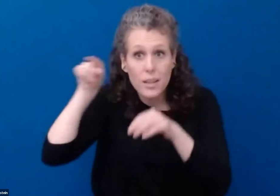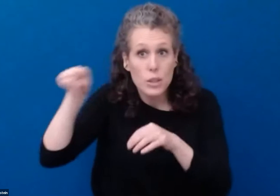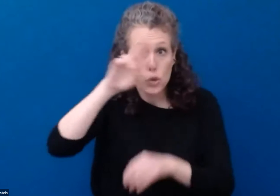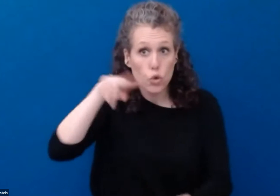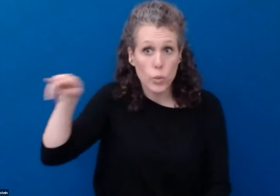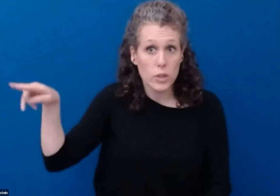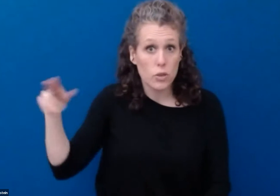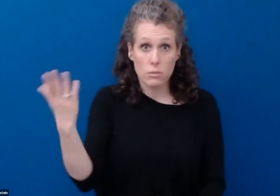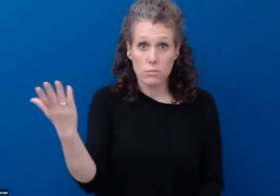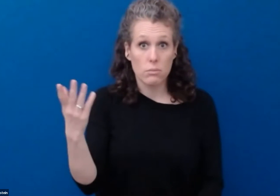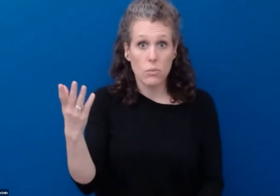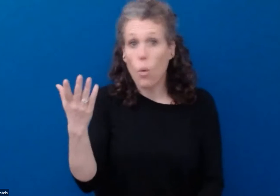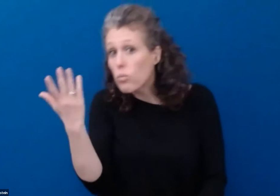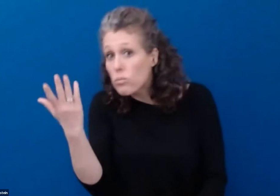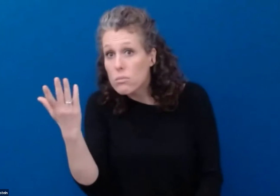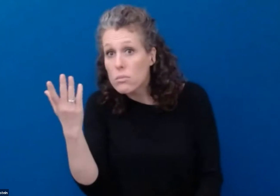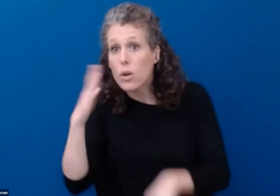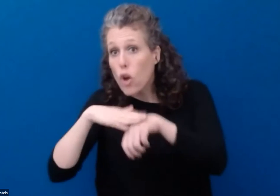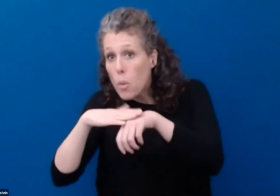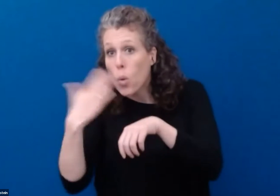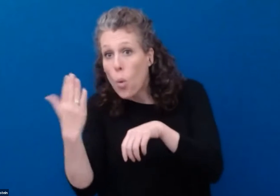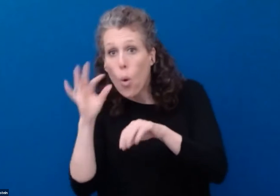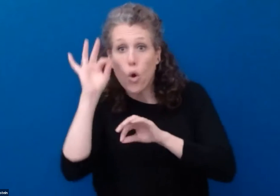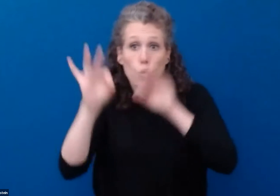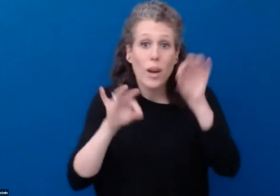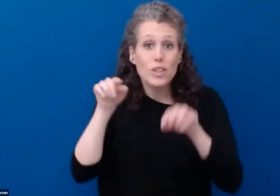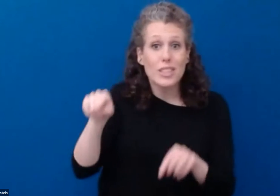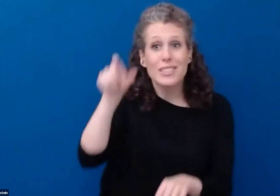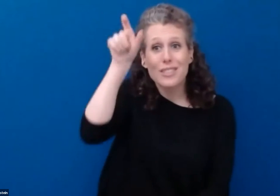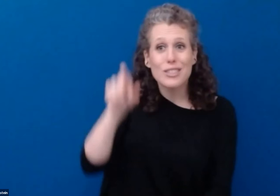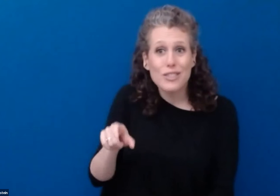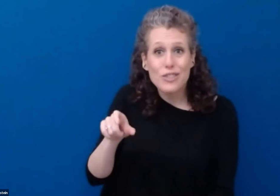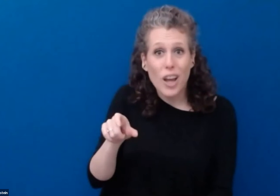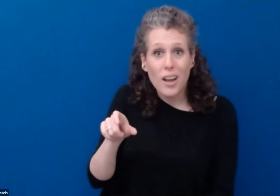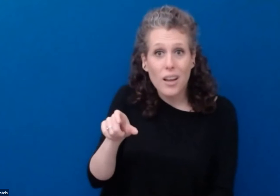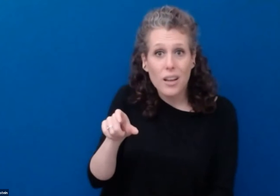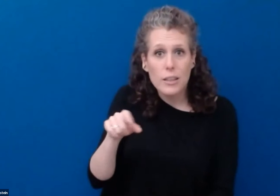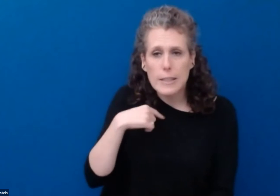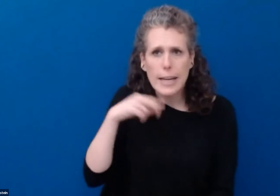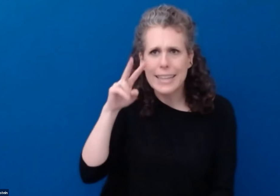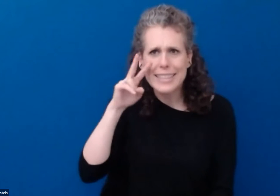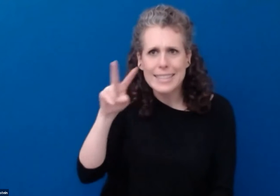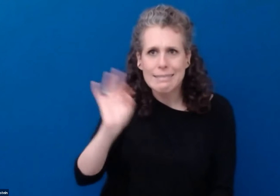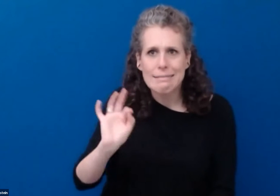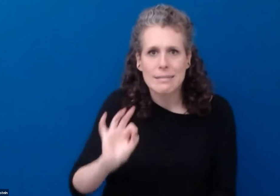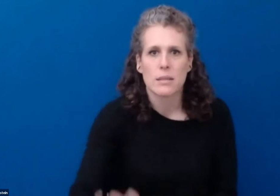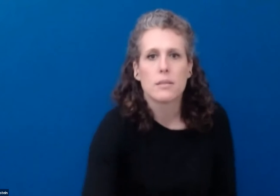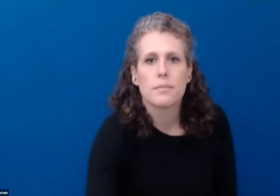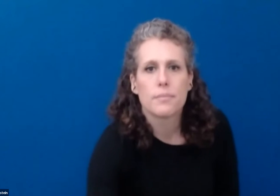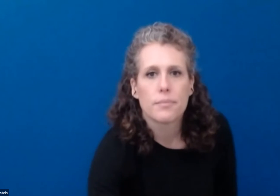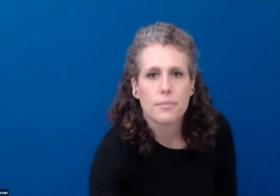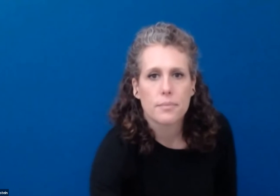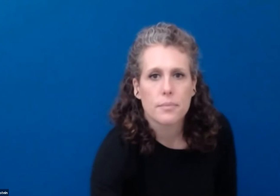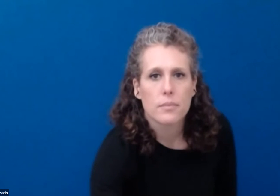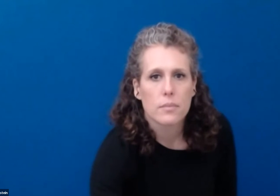Do we have any questions or comments in the chat? Maybe I don't see that right now. No, not at the